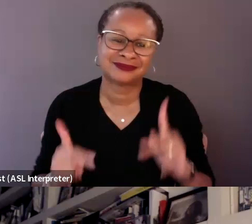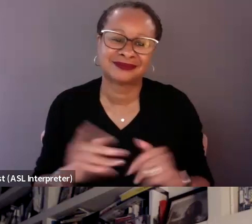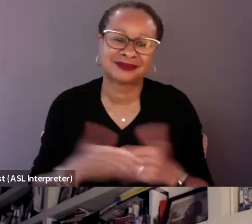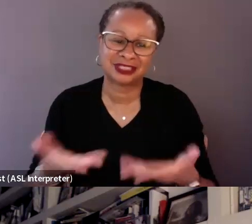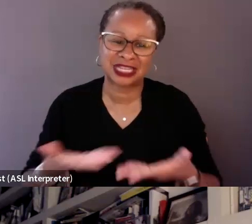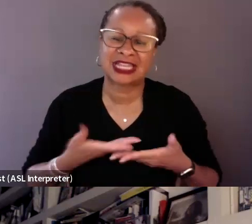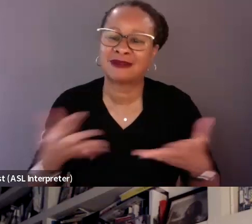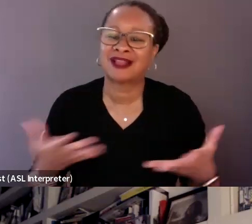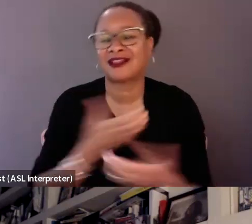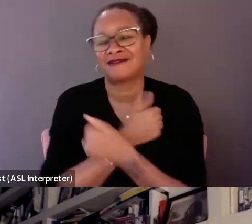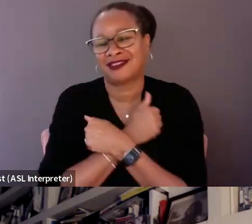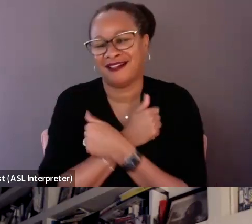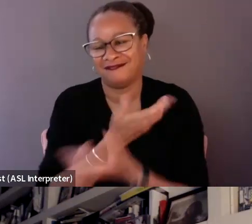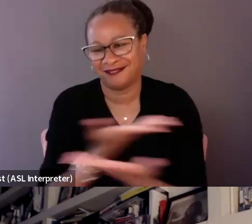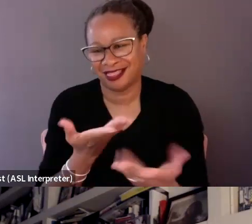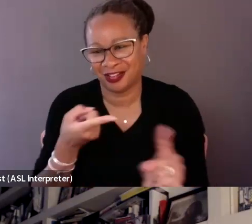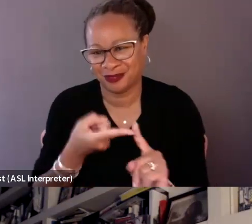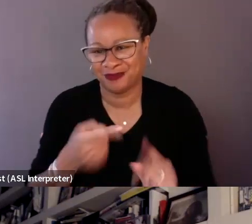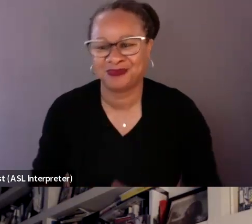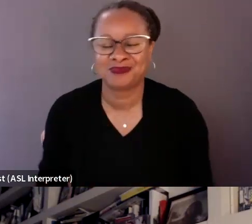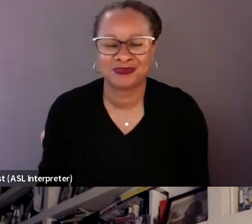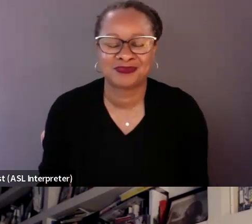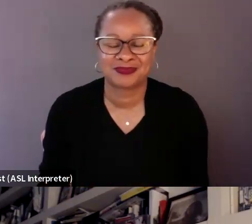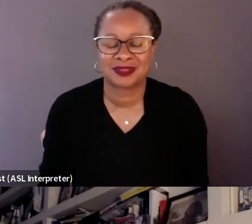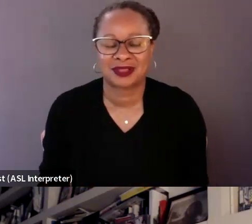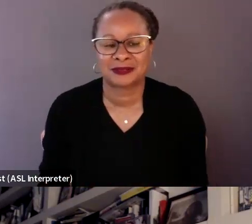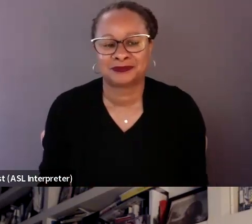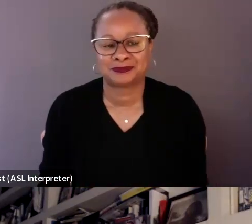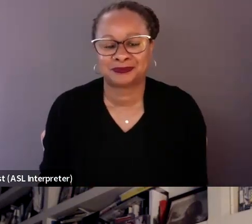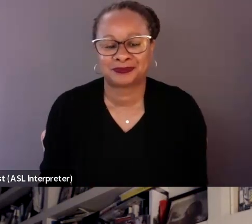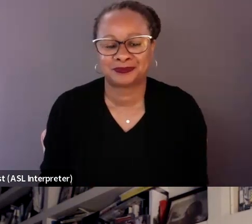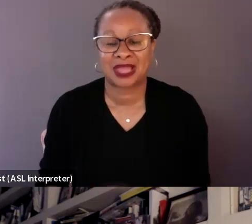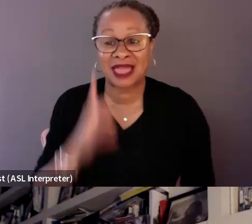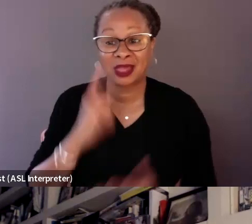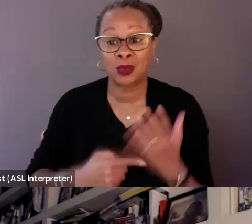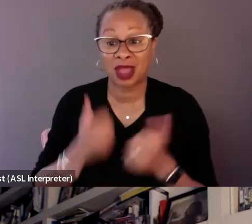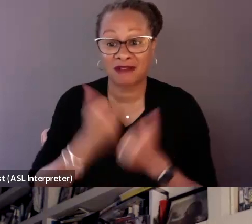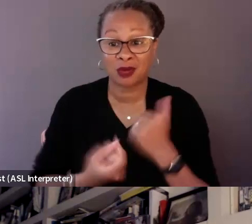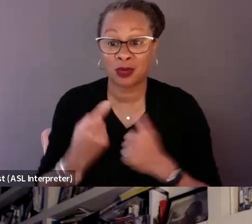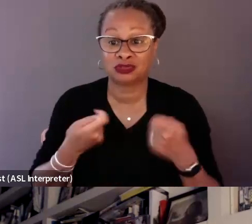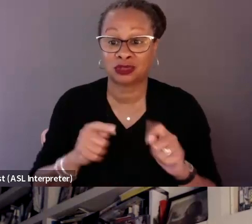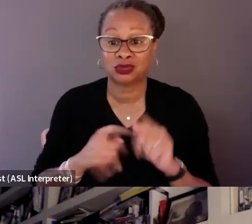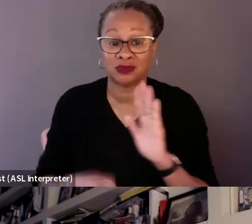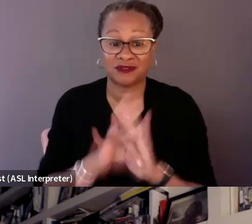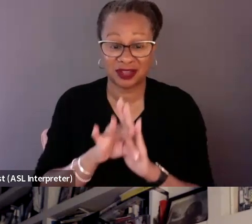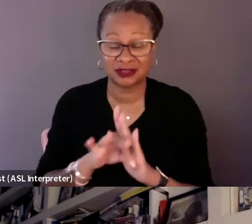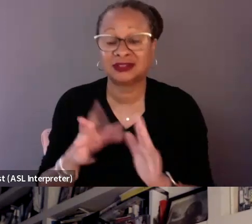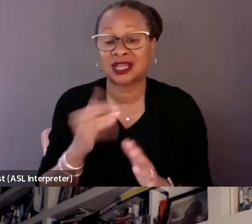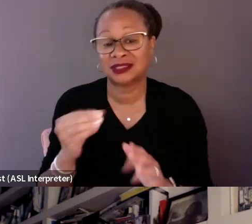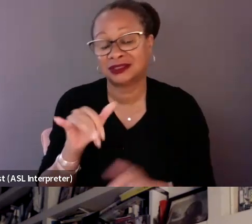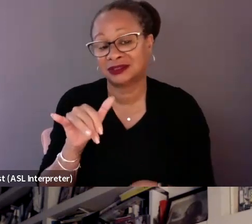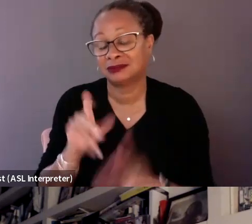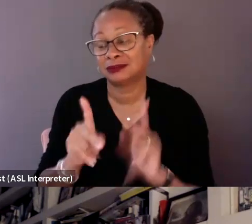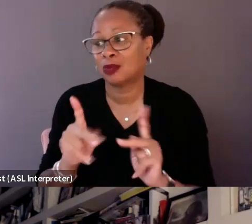me a lot of love. And what I think what everybody tried to find is